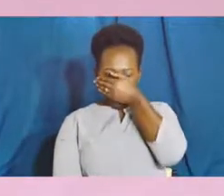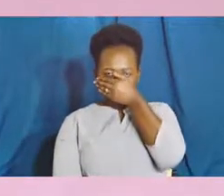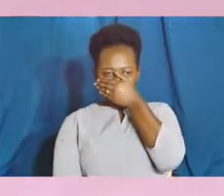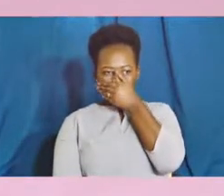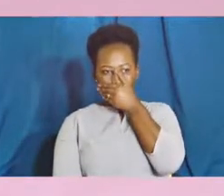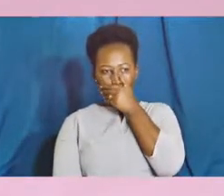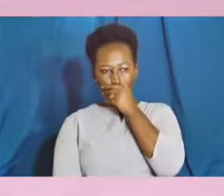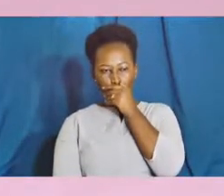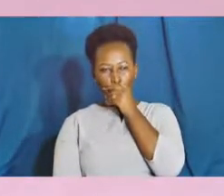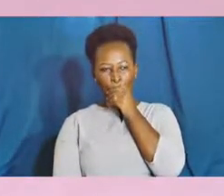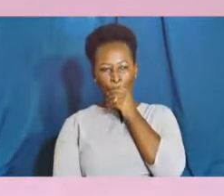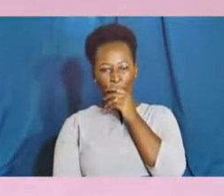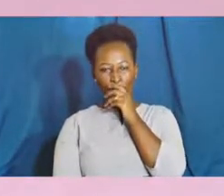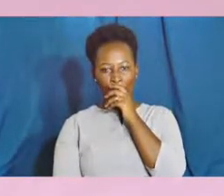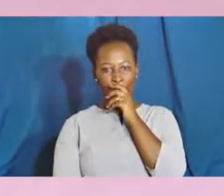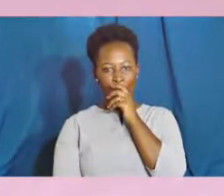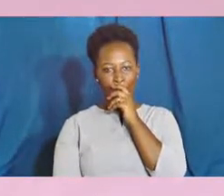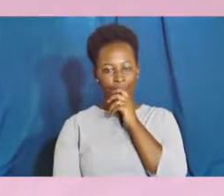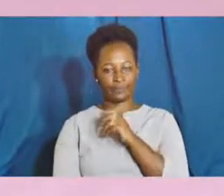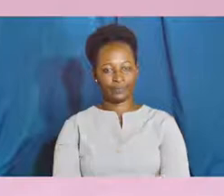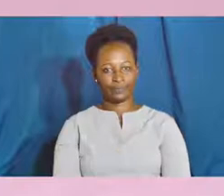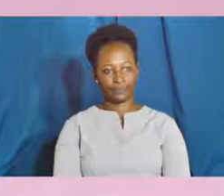in ampere. And then what else,